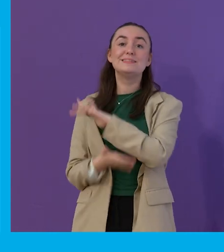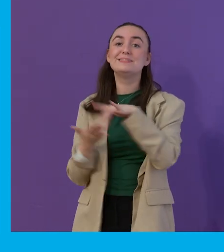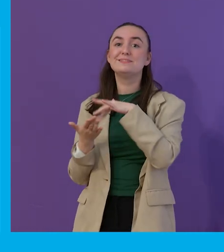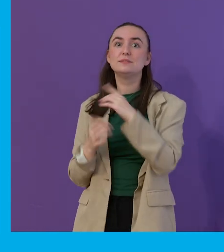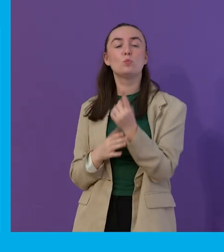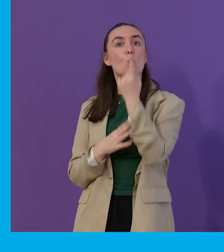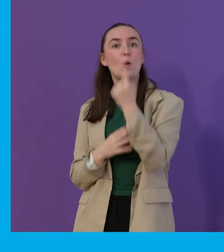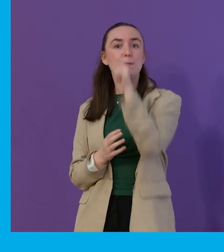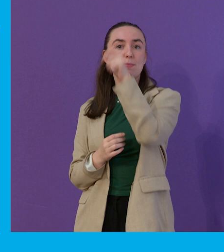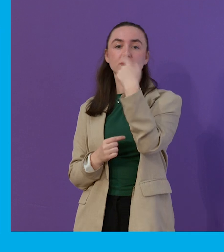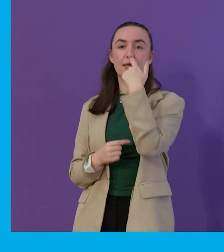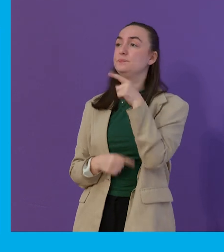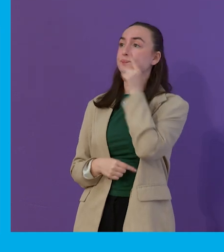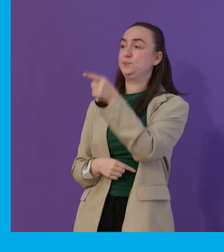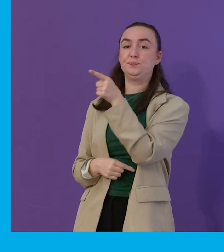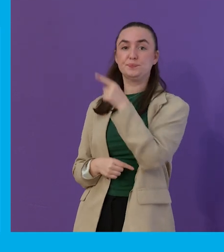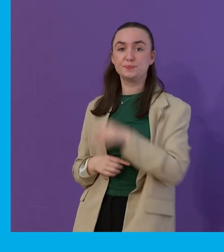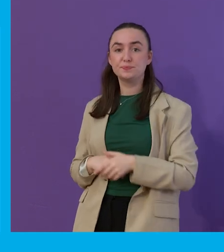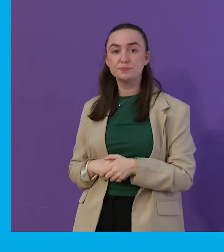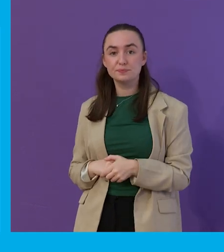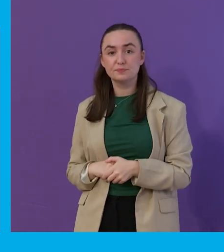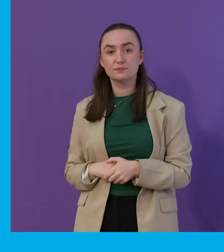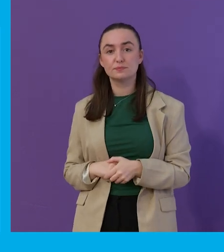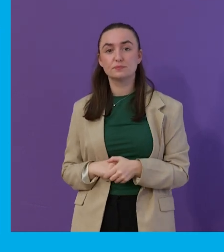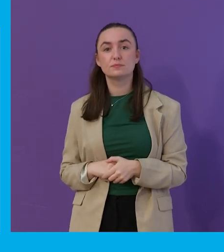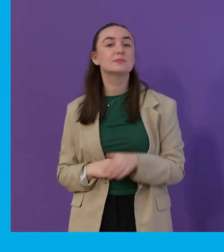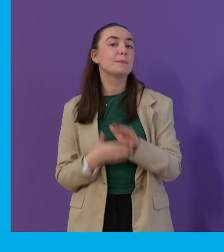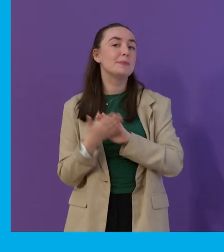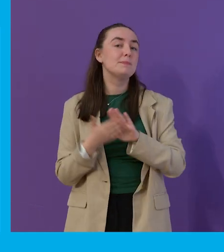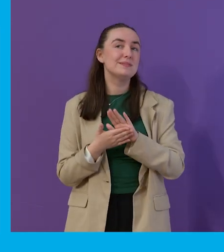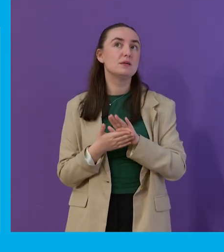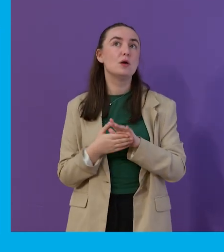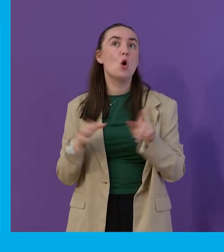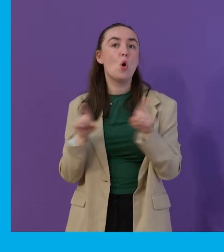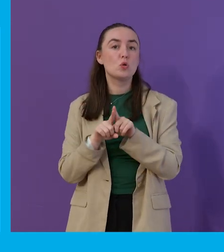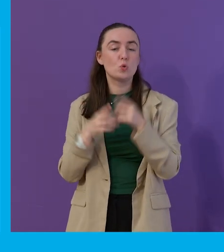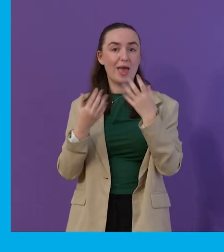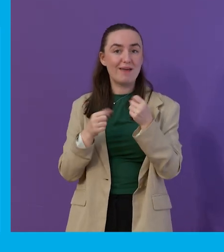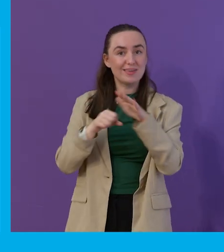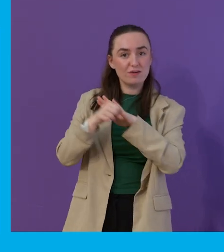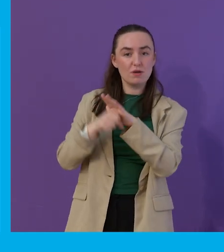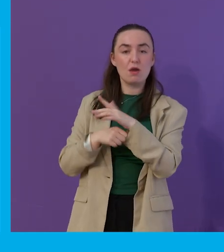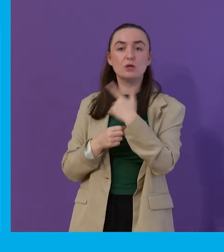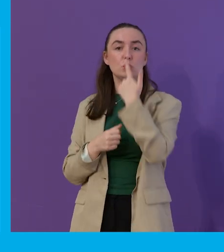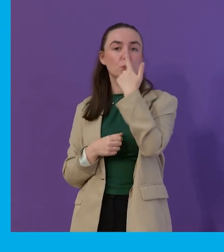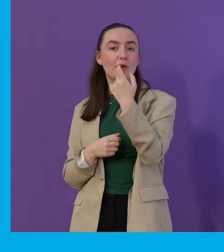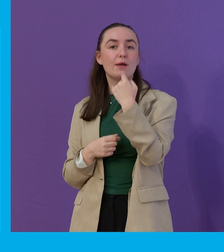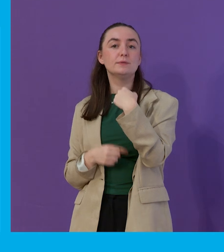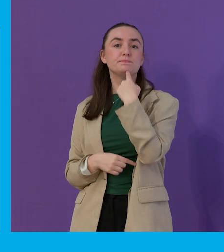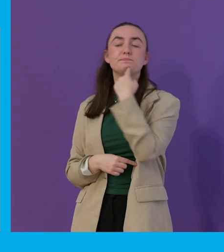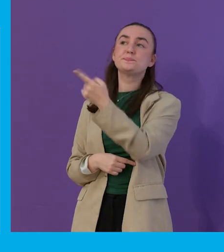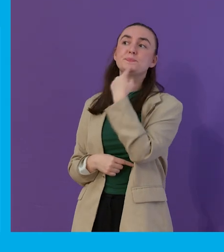to government. But it is also true they provide accountability to the community. It does provide a place where you can do that kind